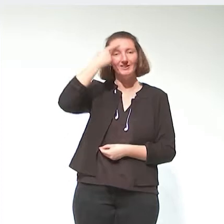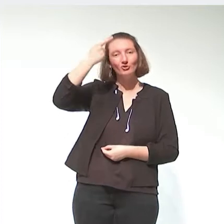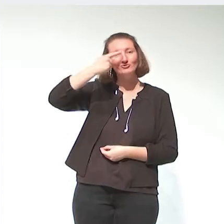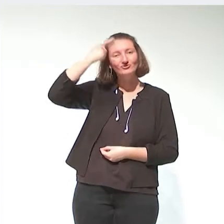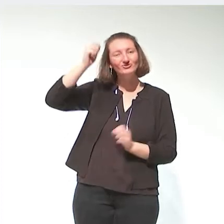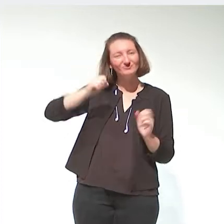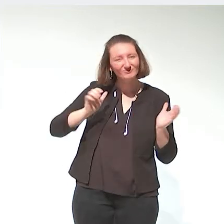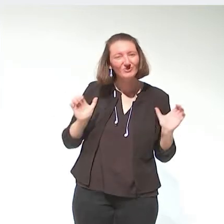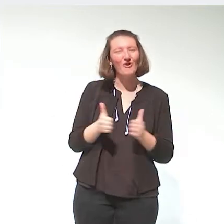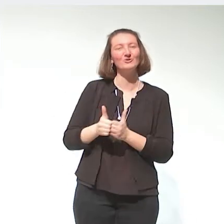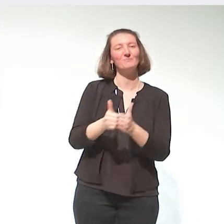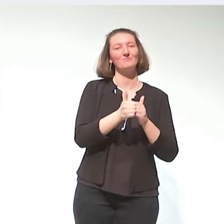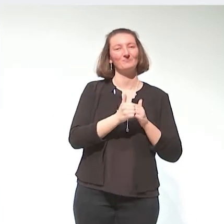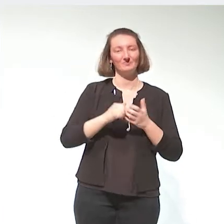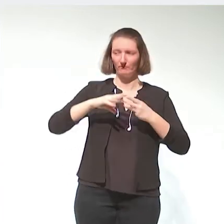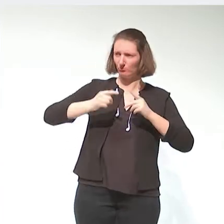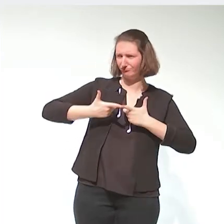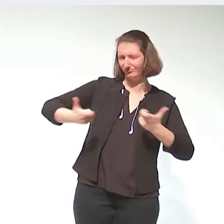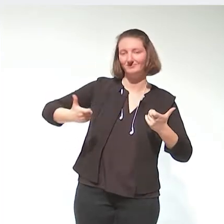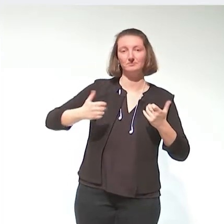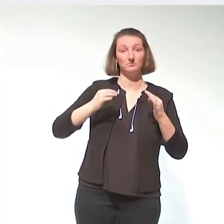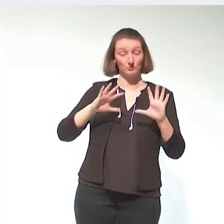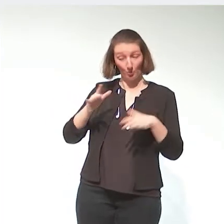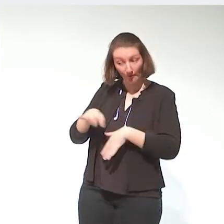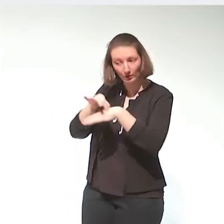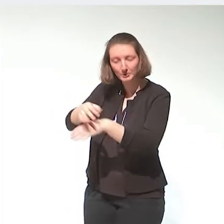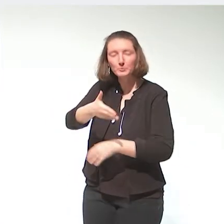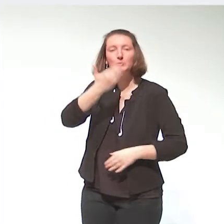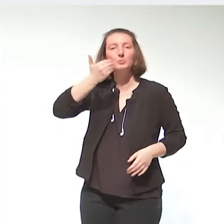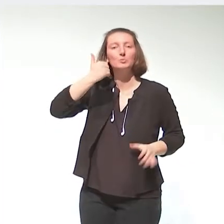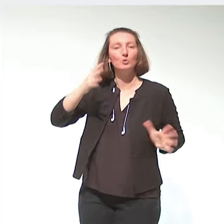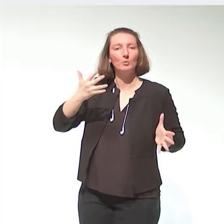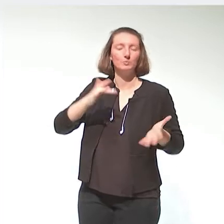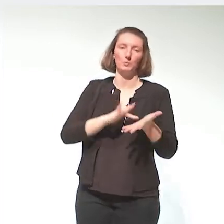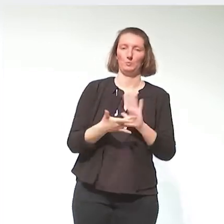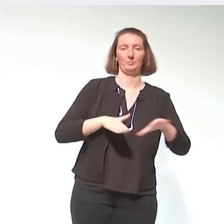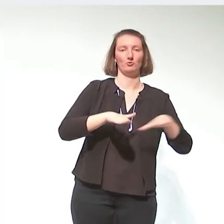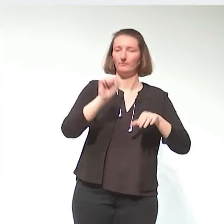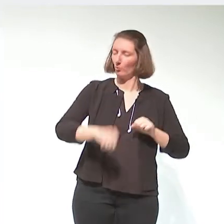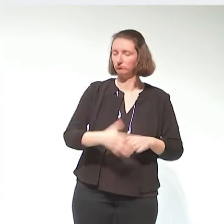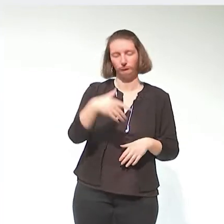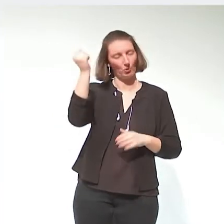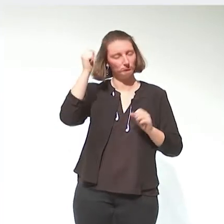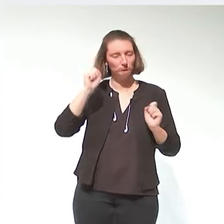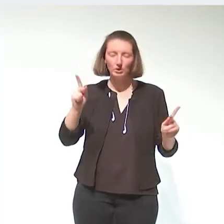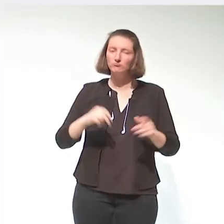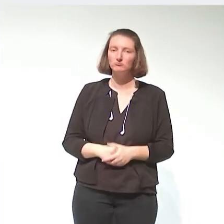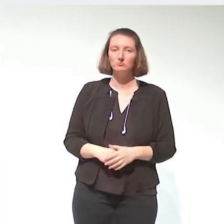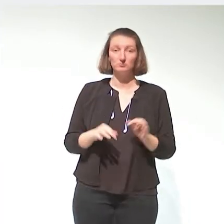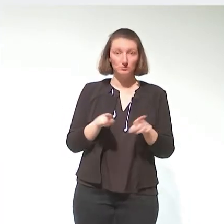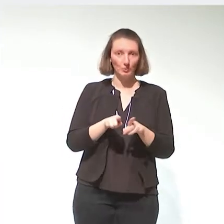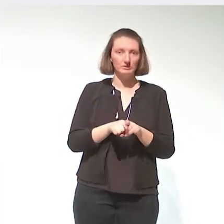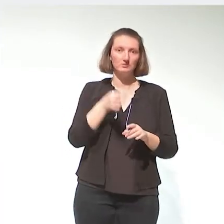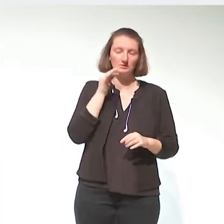by combining approaches that we pool our brain power and resolve disability issues in all their shapes and